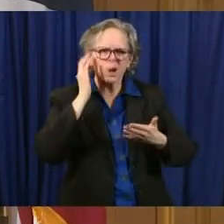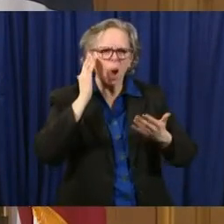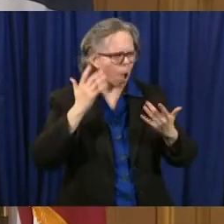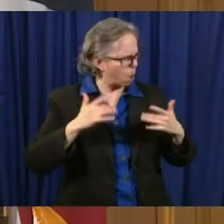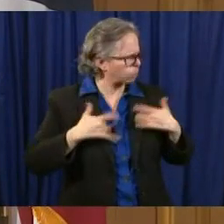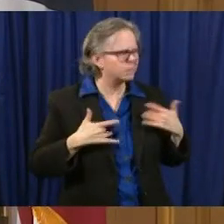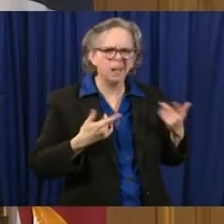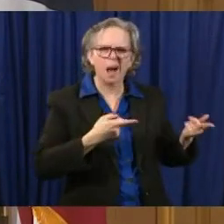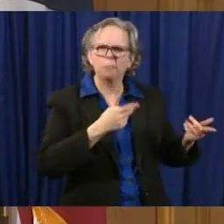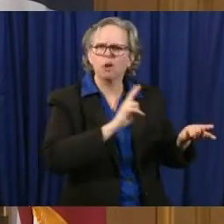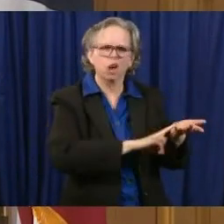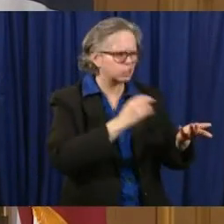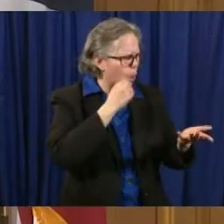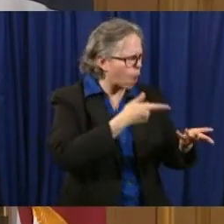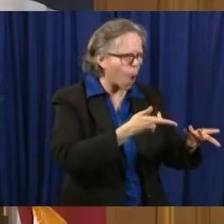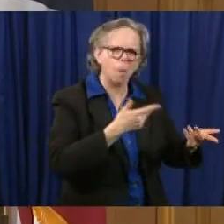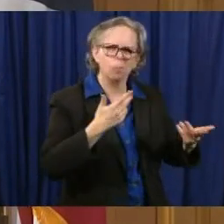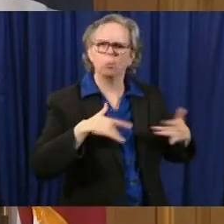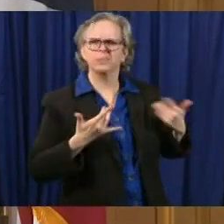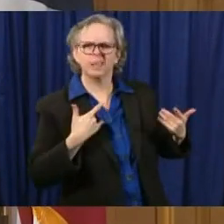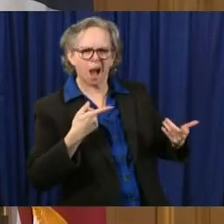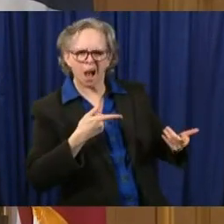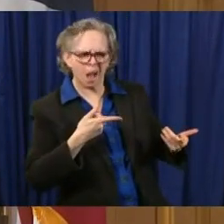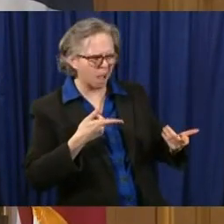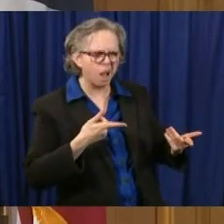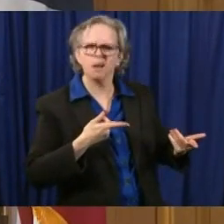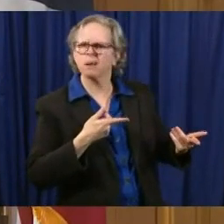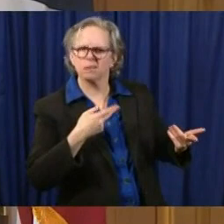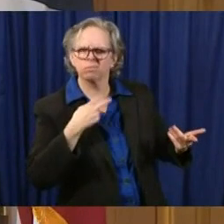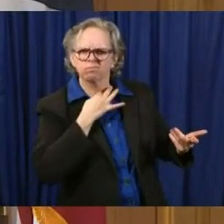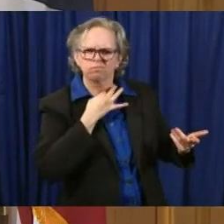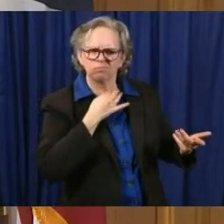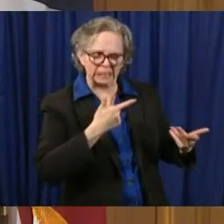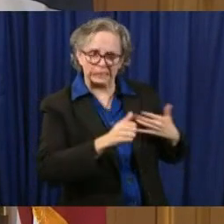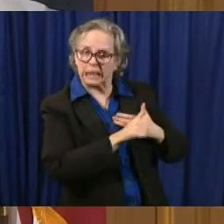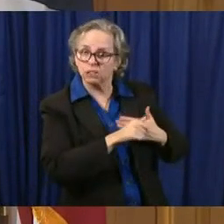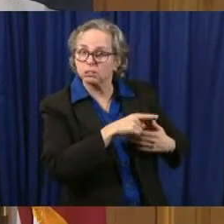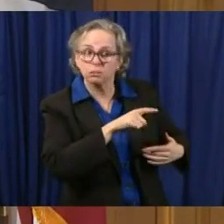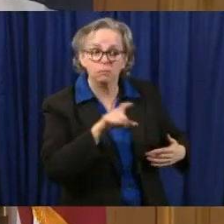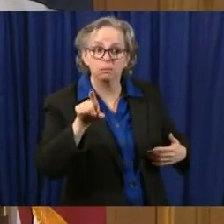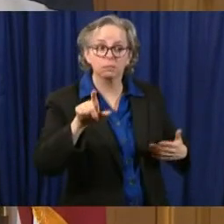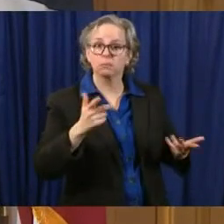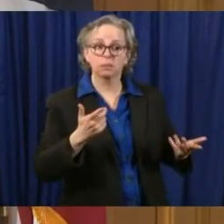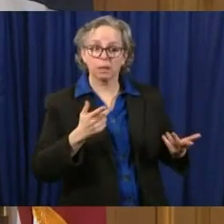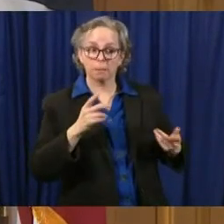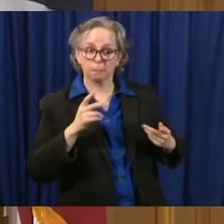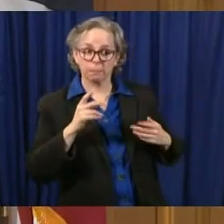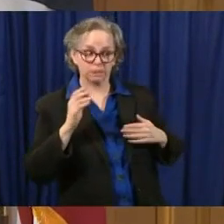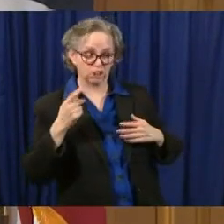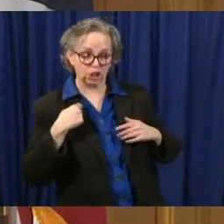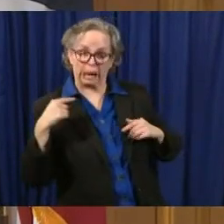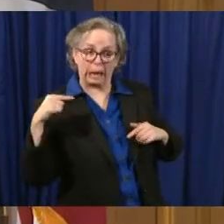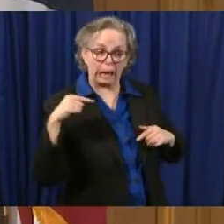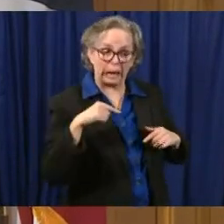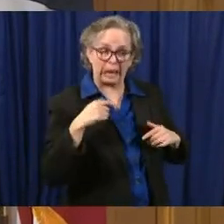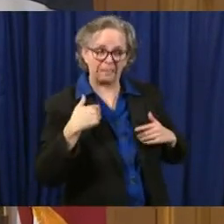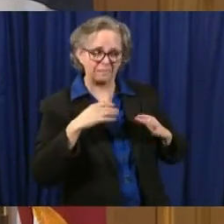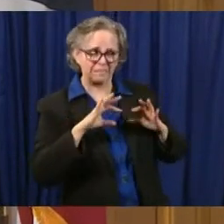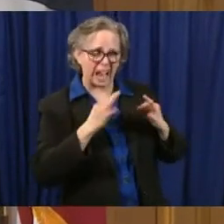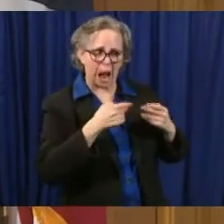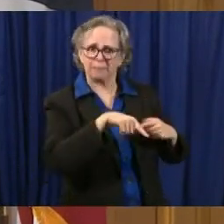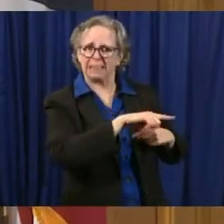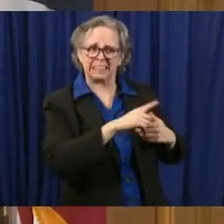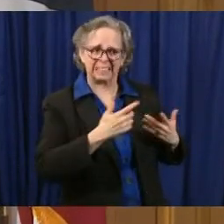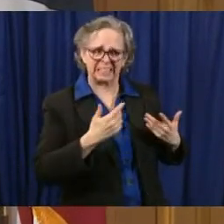is dangerous or that people should worry about, the people who have relatives there have a right to know